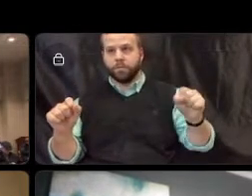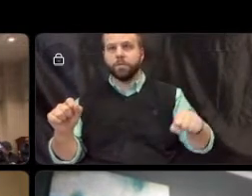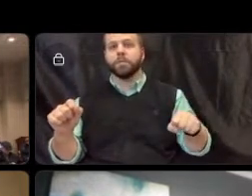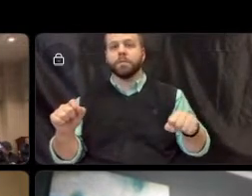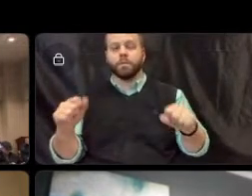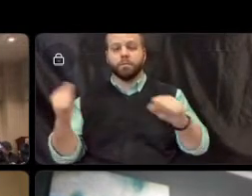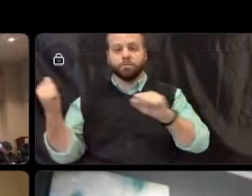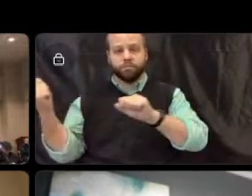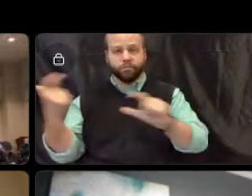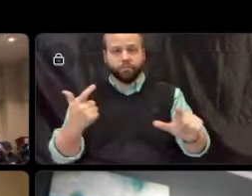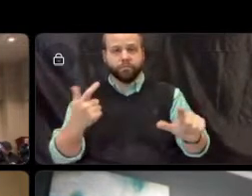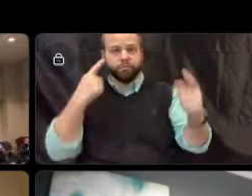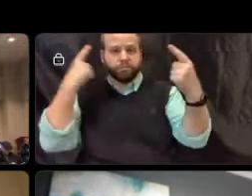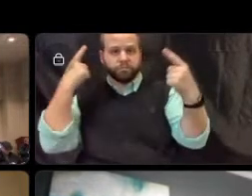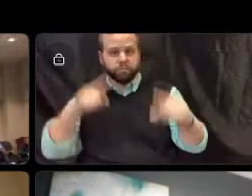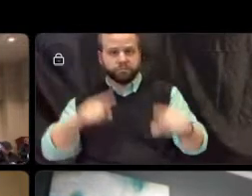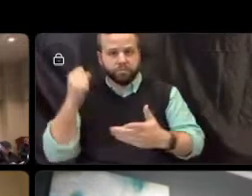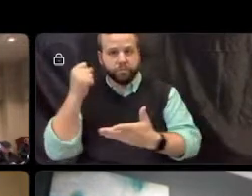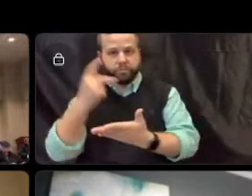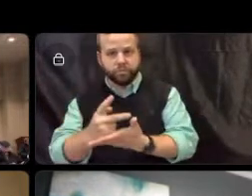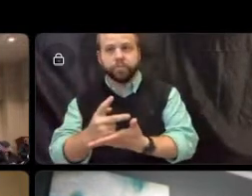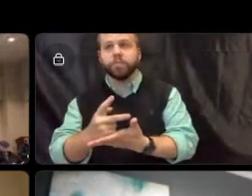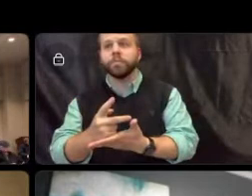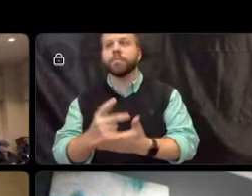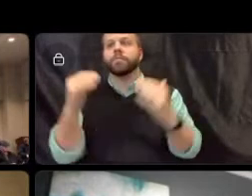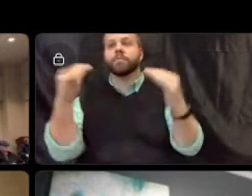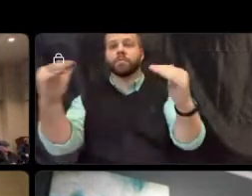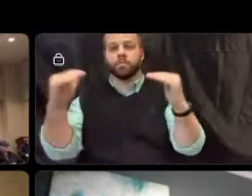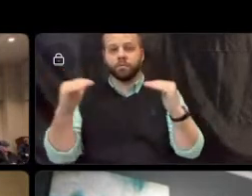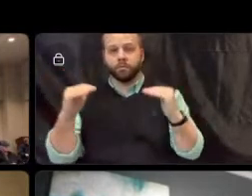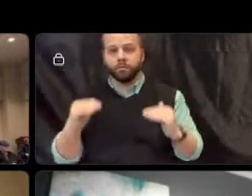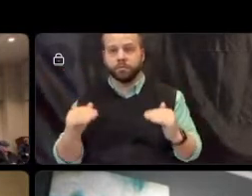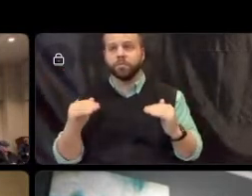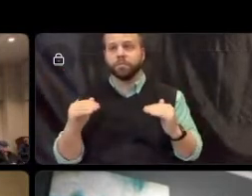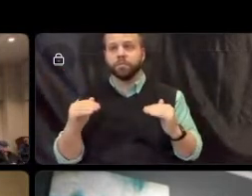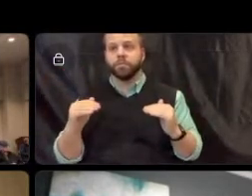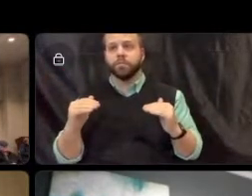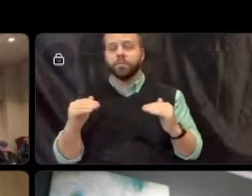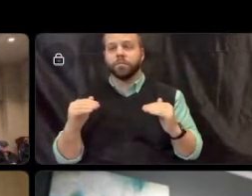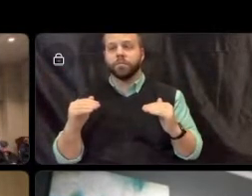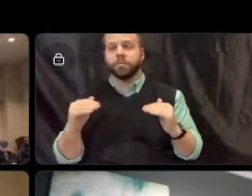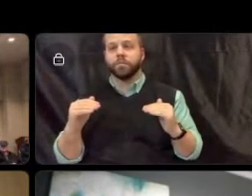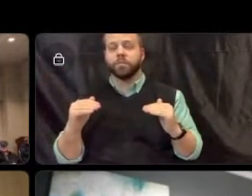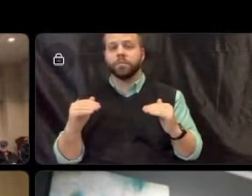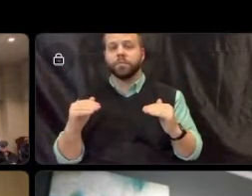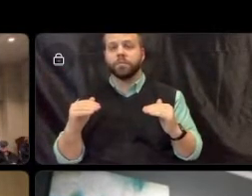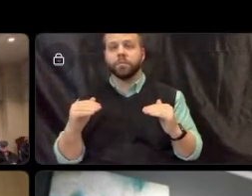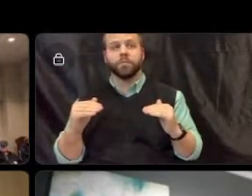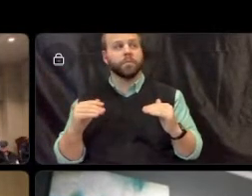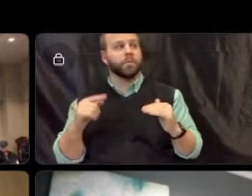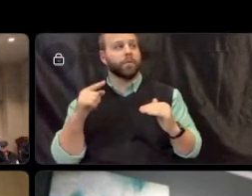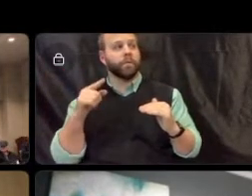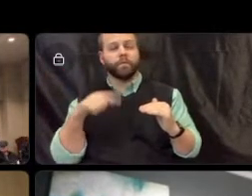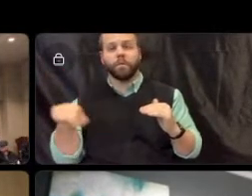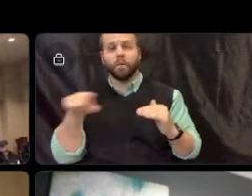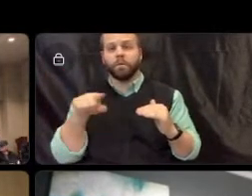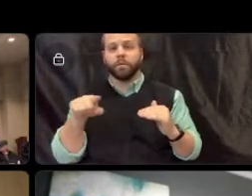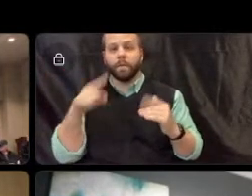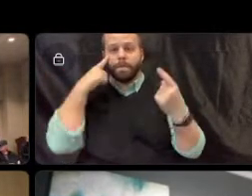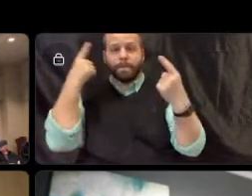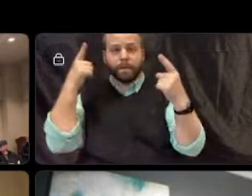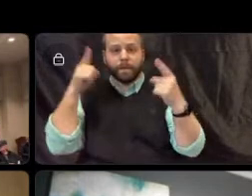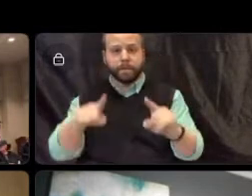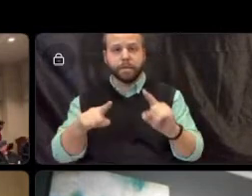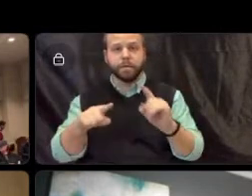unanimously. If your item was on the consent agenda and you're here, you don't have to stay for the balance of the meeting. Your item's been